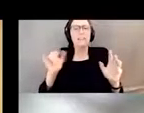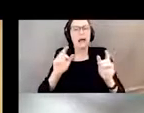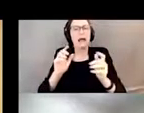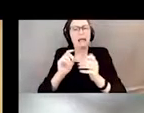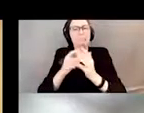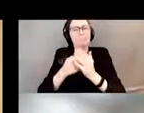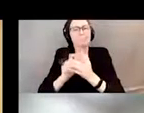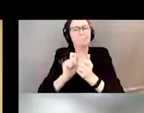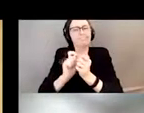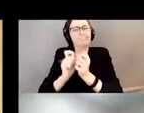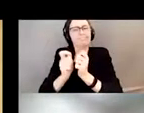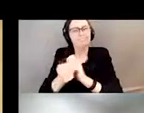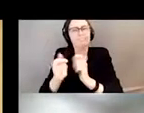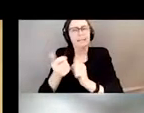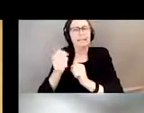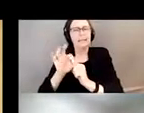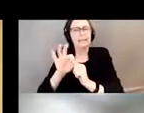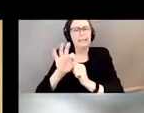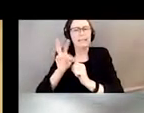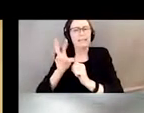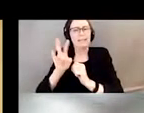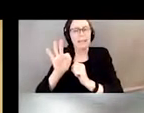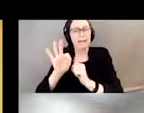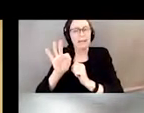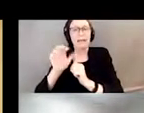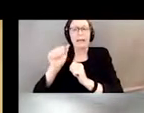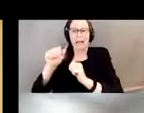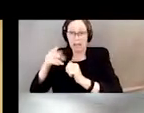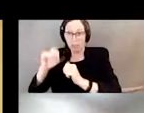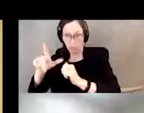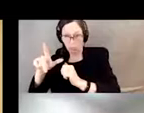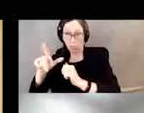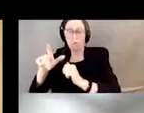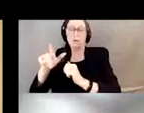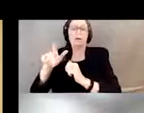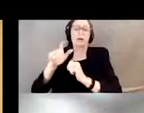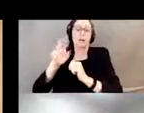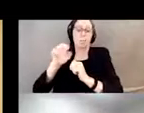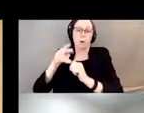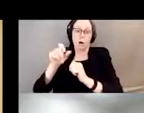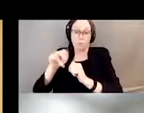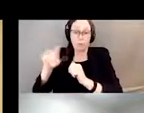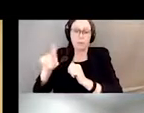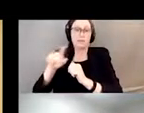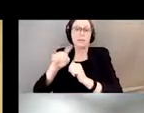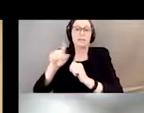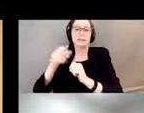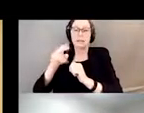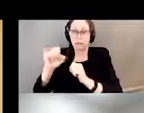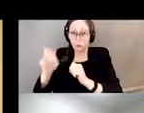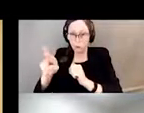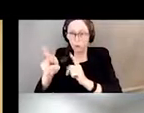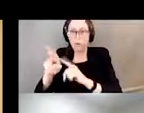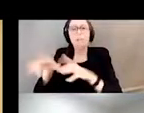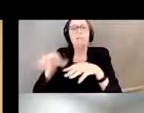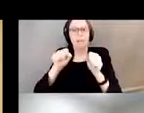in 1979. In April of 1978, Muhammad Zahir leaves the country in order to